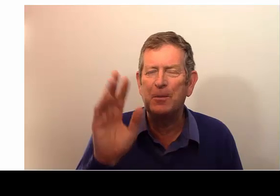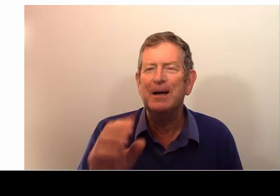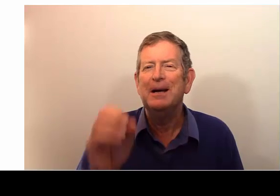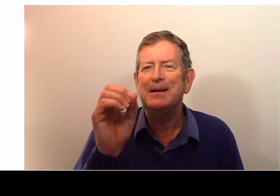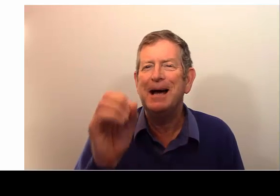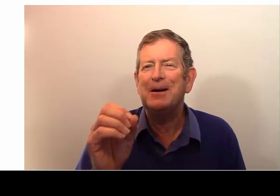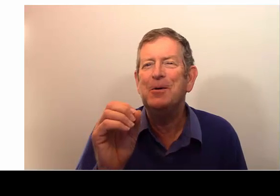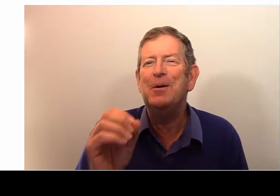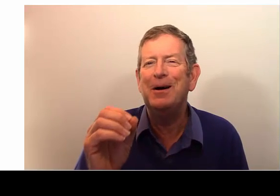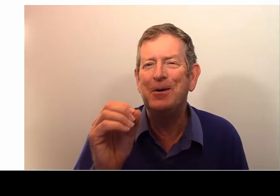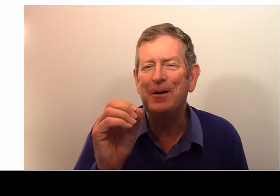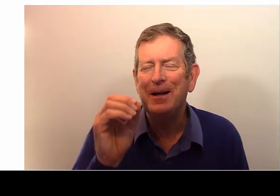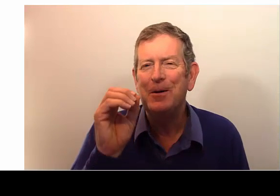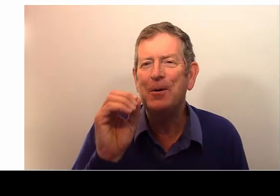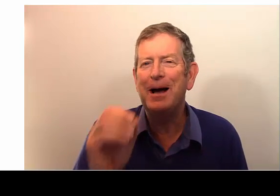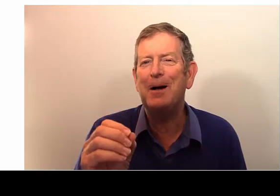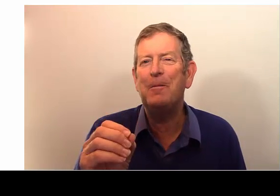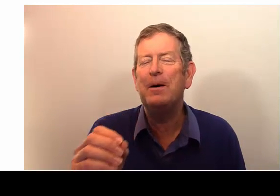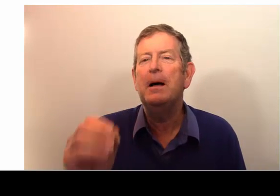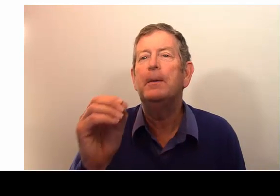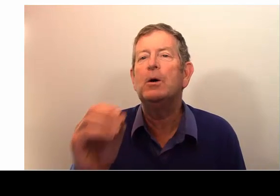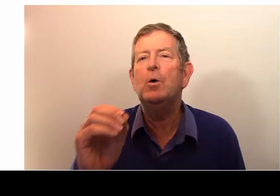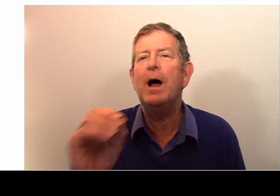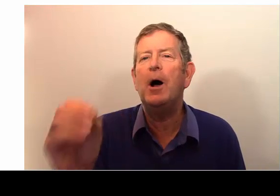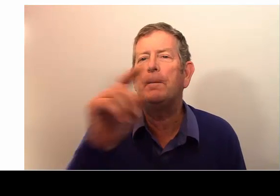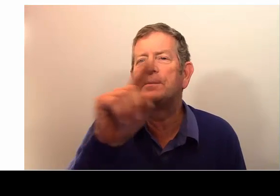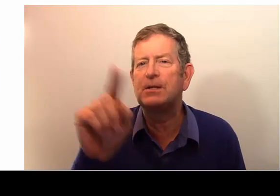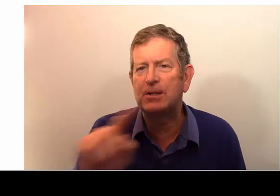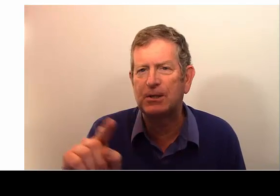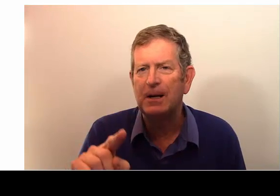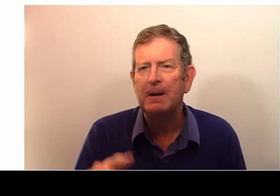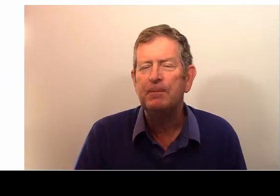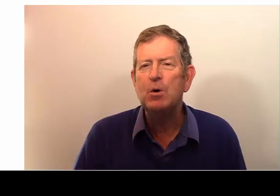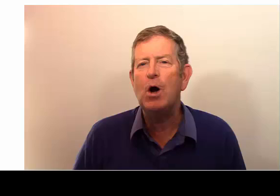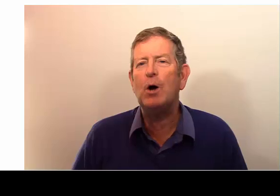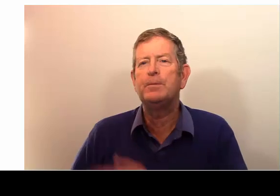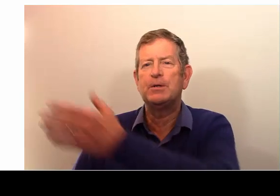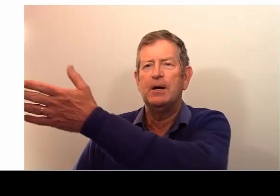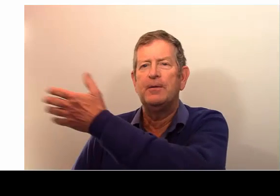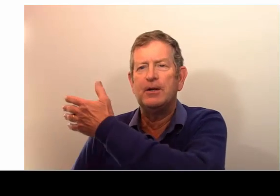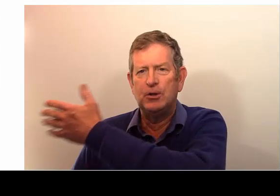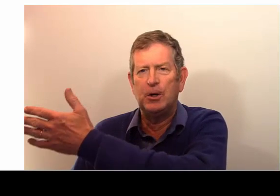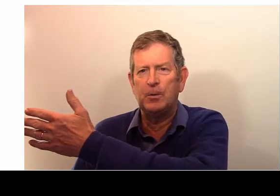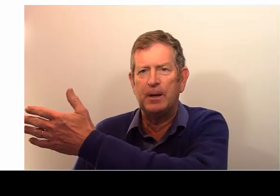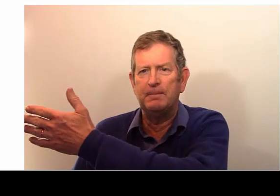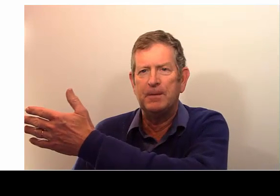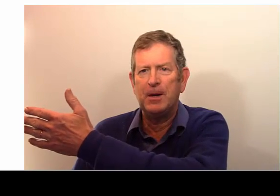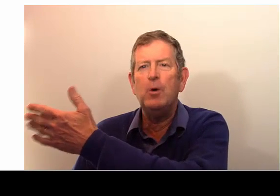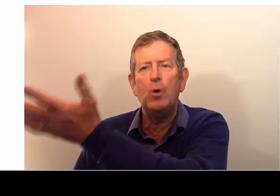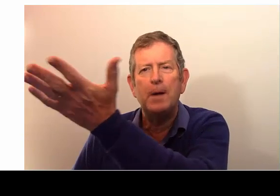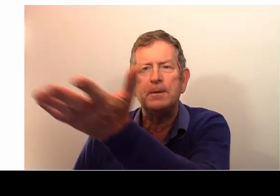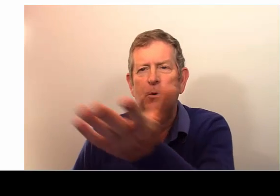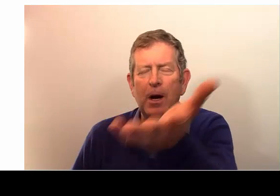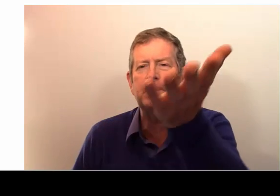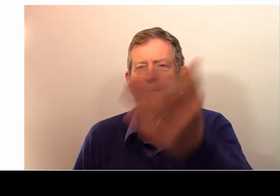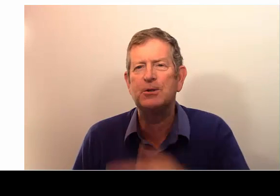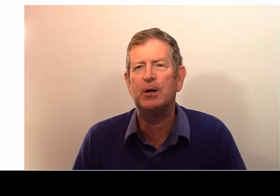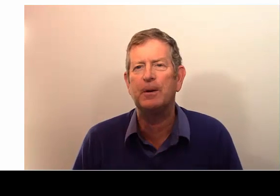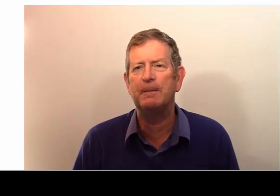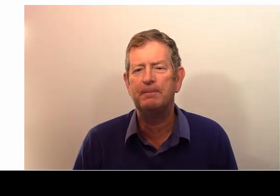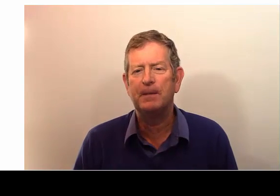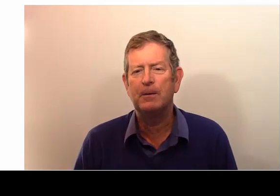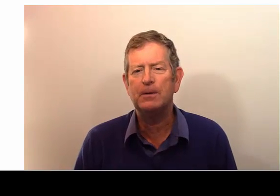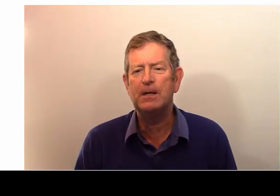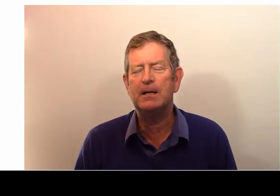the verb to help. Not who help, but who helps. Who helps the children. Okay, who helps